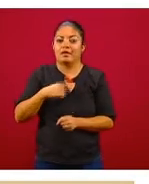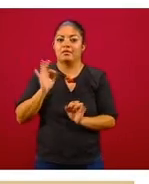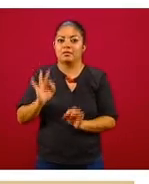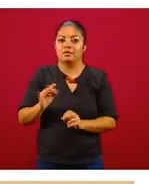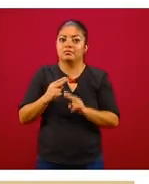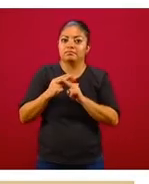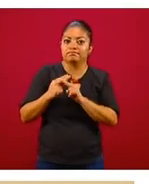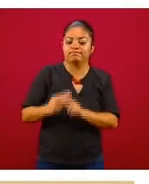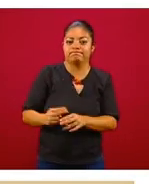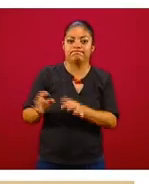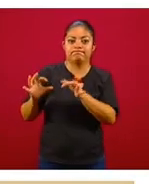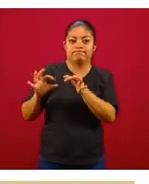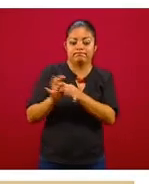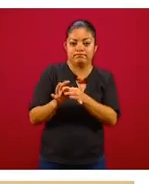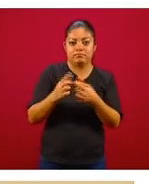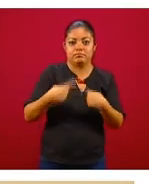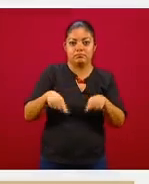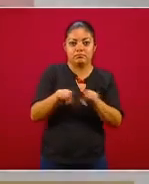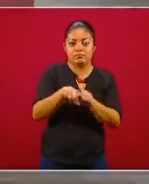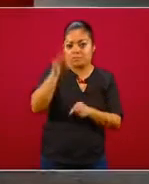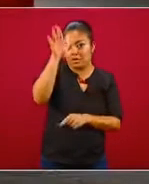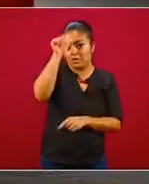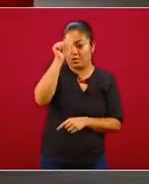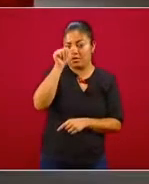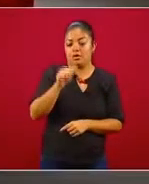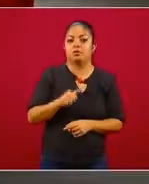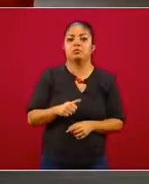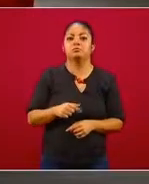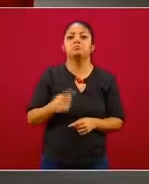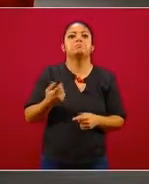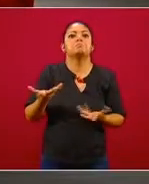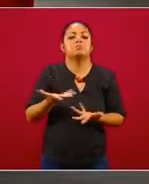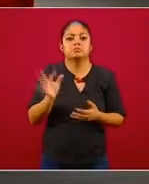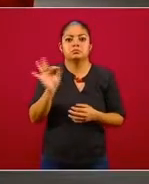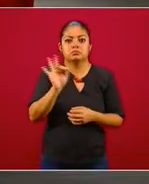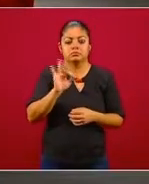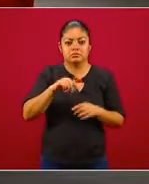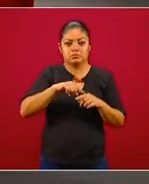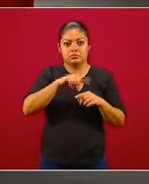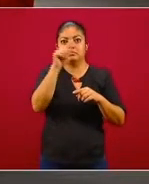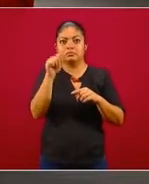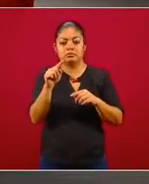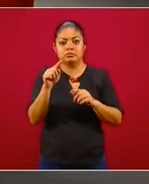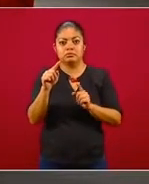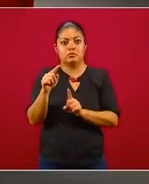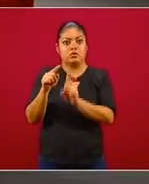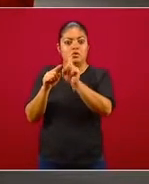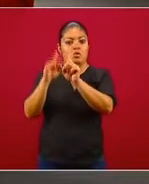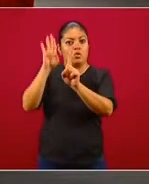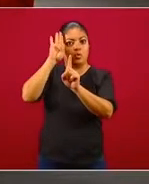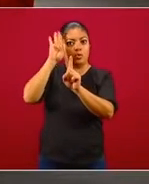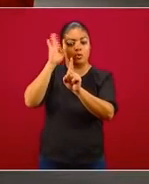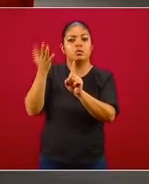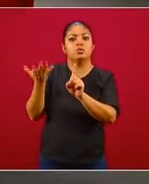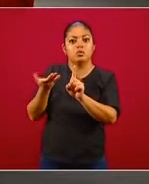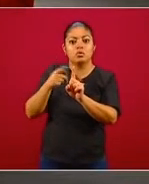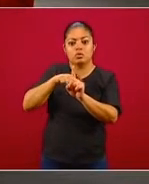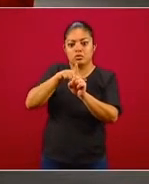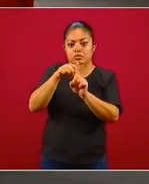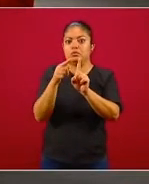it talks about an error, an human error in the reporting on certain